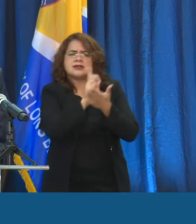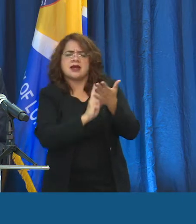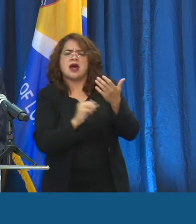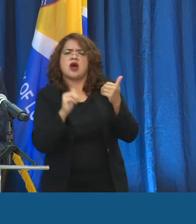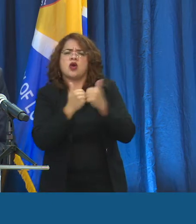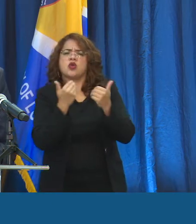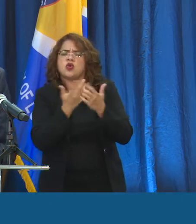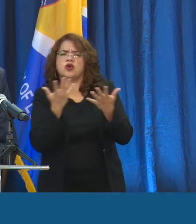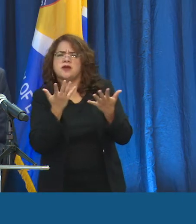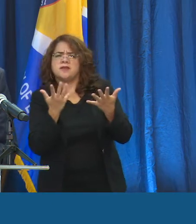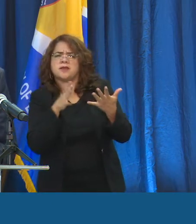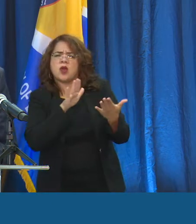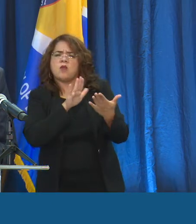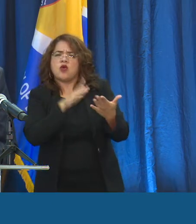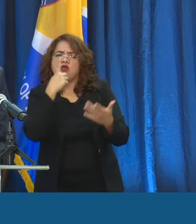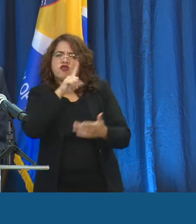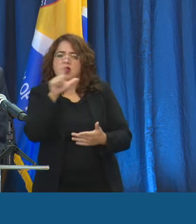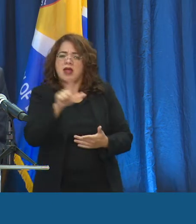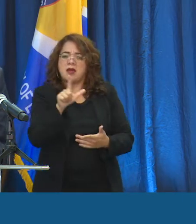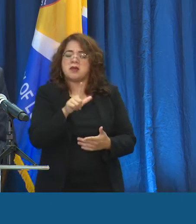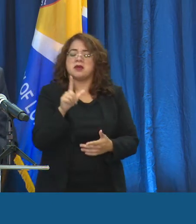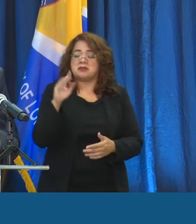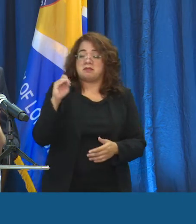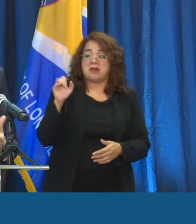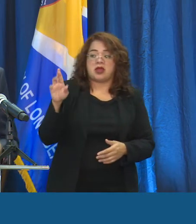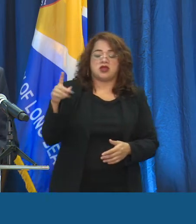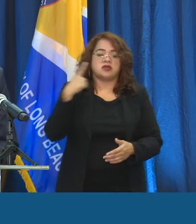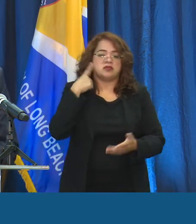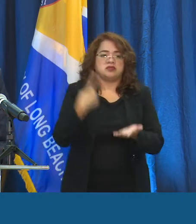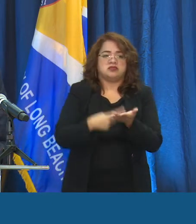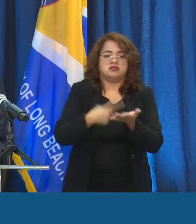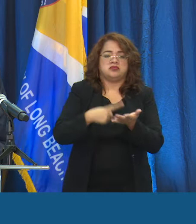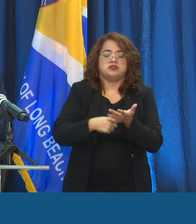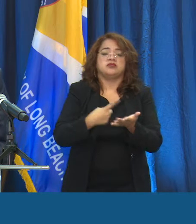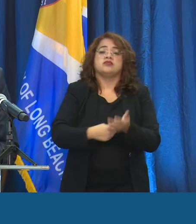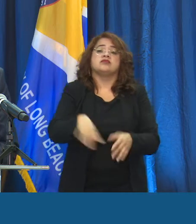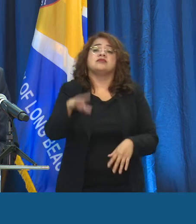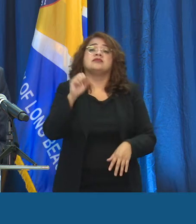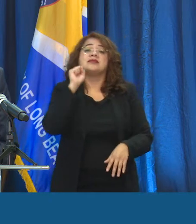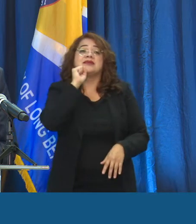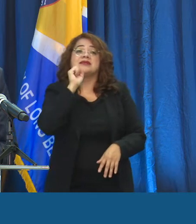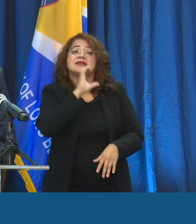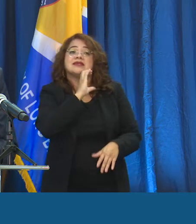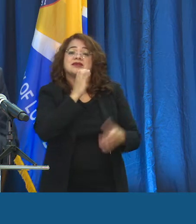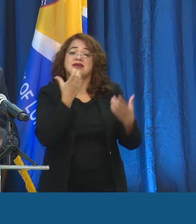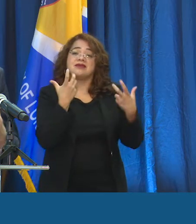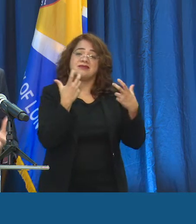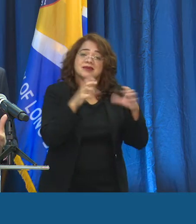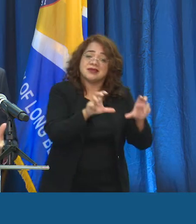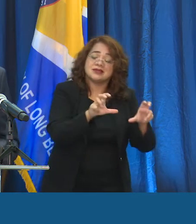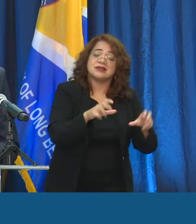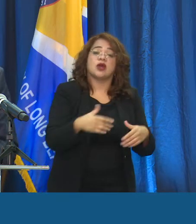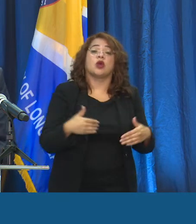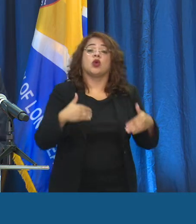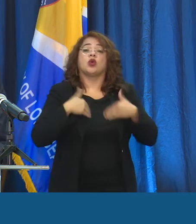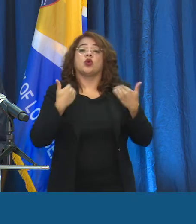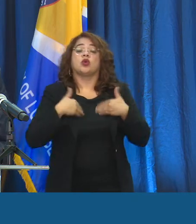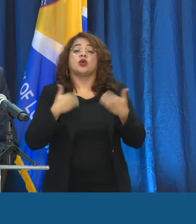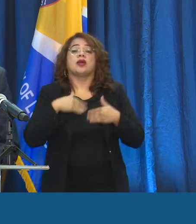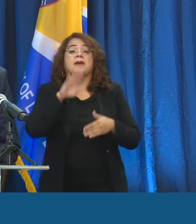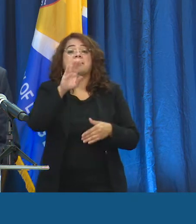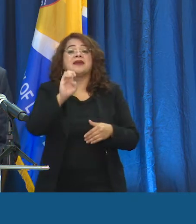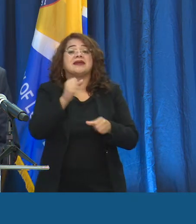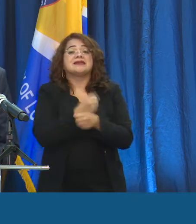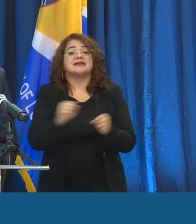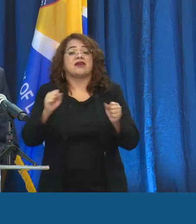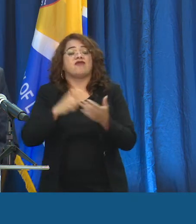about maybe doing a different approach. We're looking at investing in seniors. We're looking at investing in youth through our Be Safe